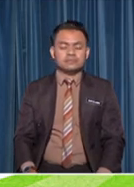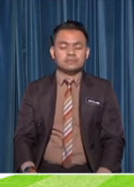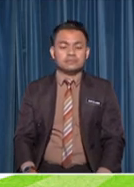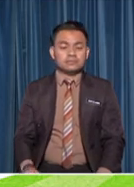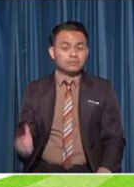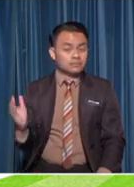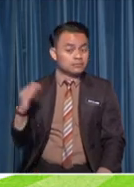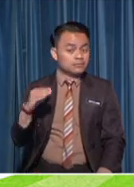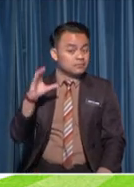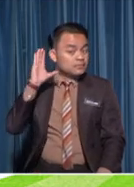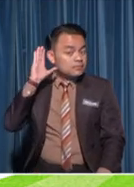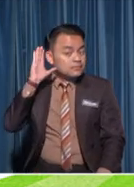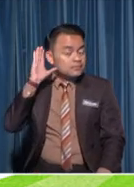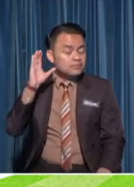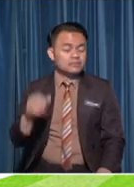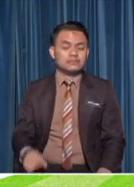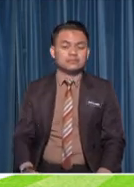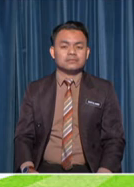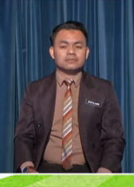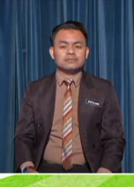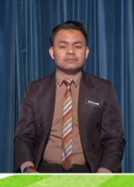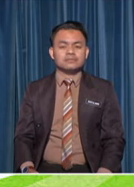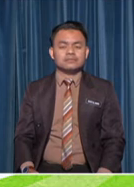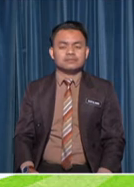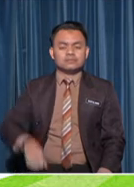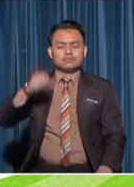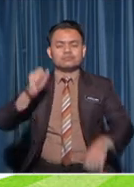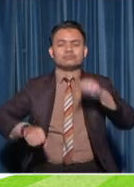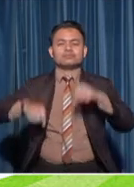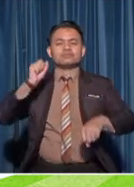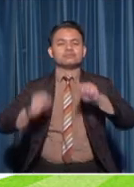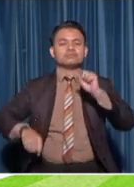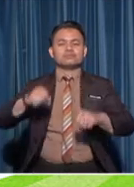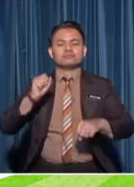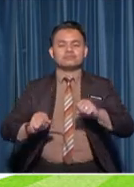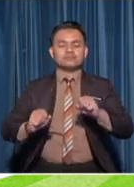Let's hear the sound of the drum.